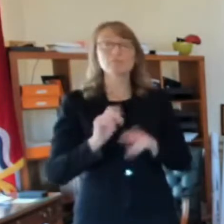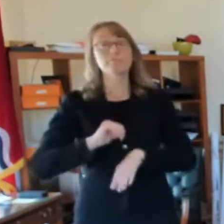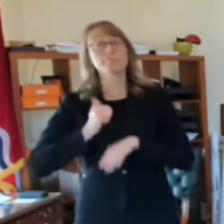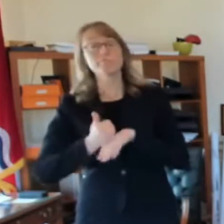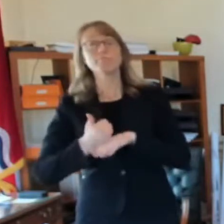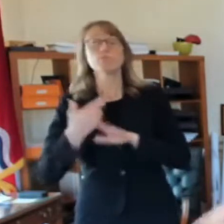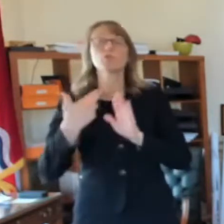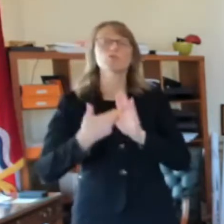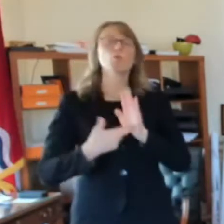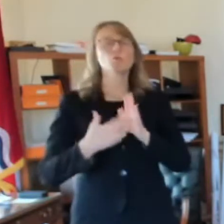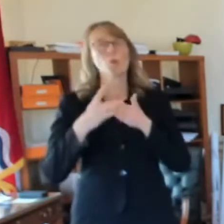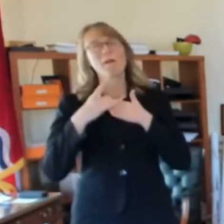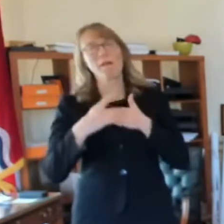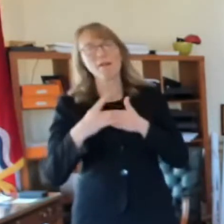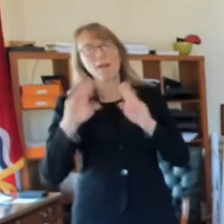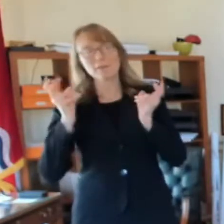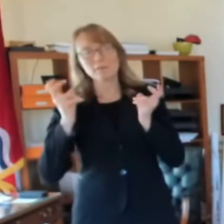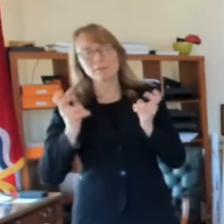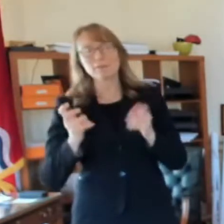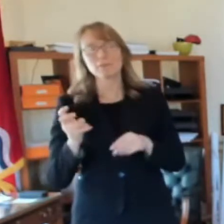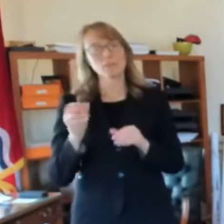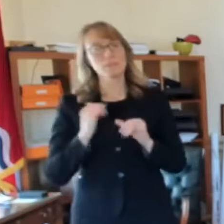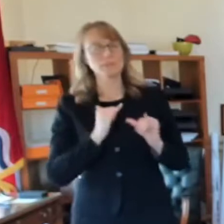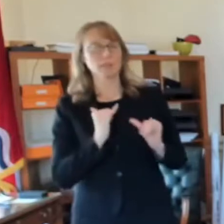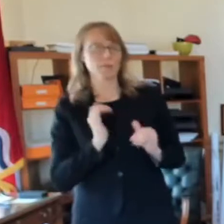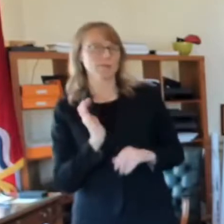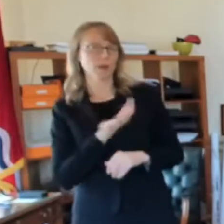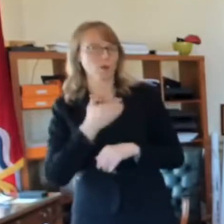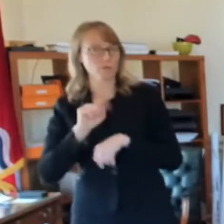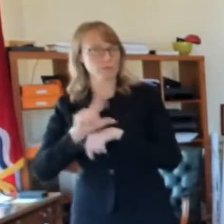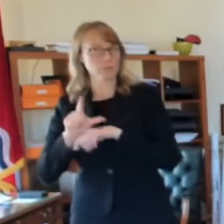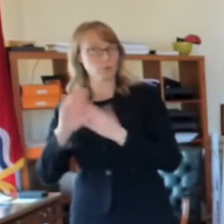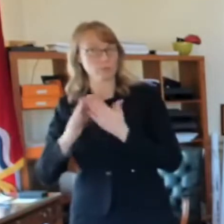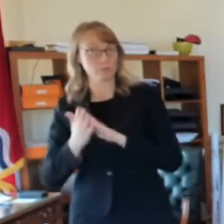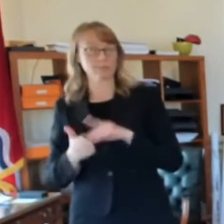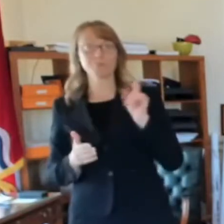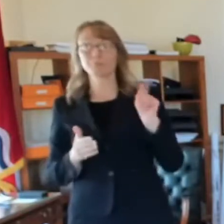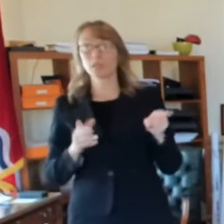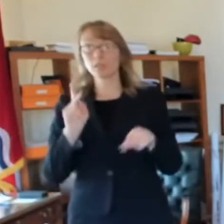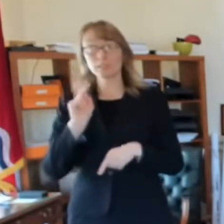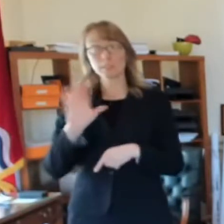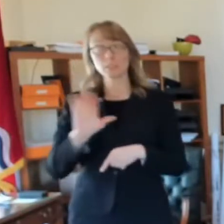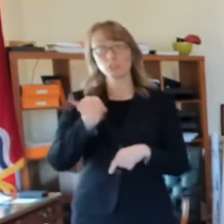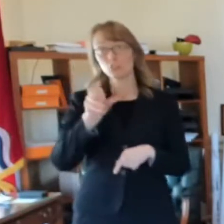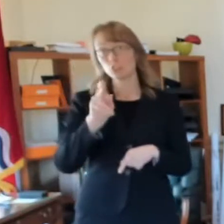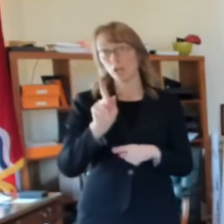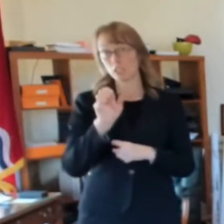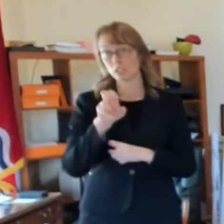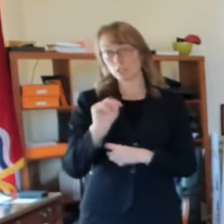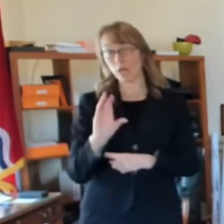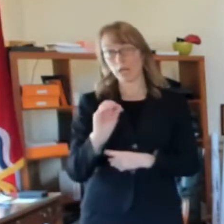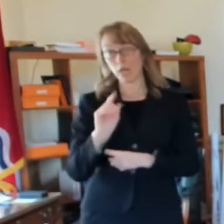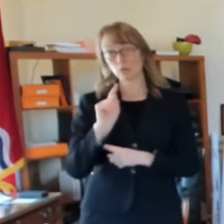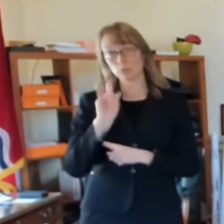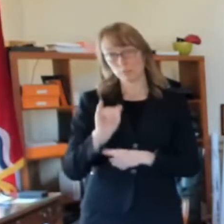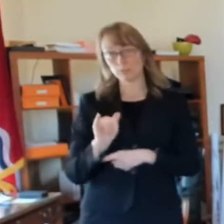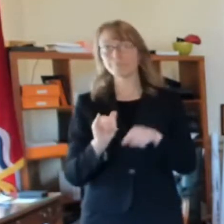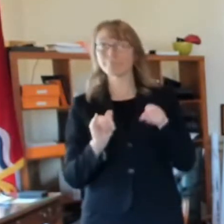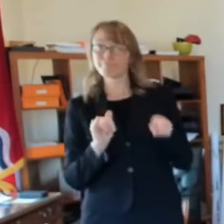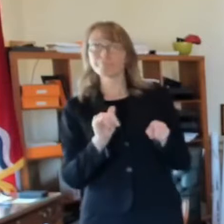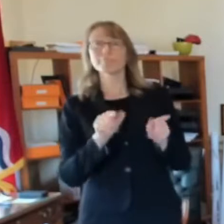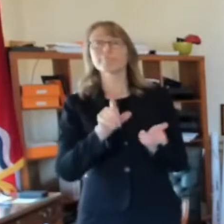And Kansas City just today, it was actually Jackson County, just today put out that they're following